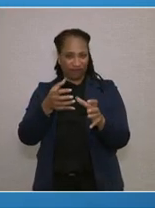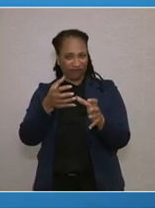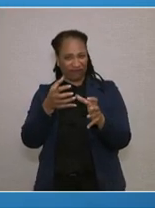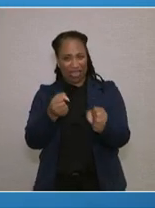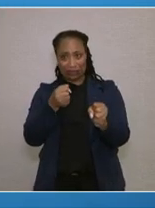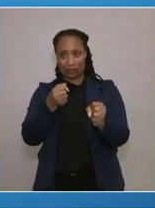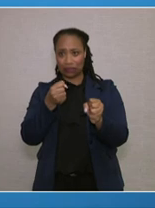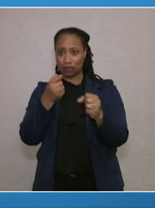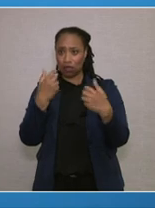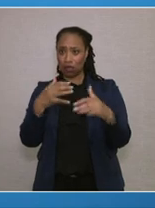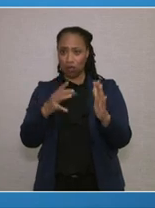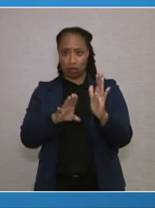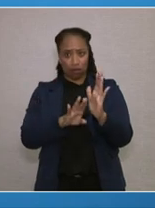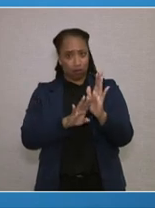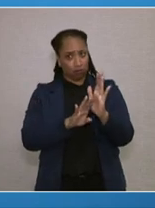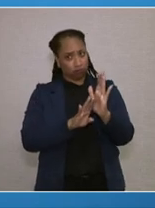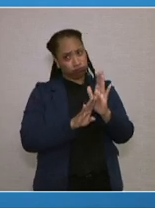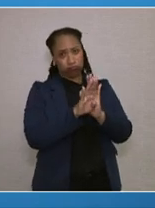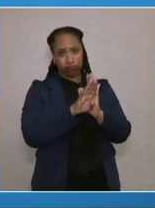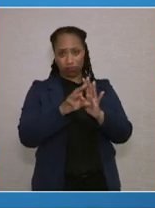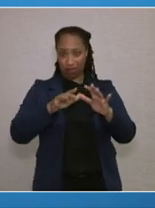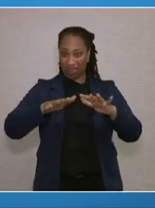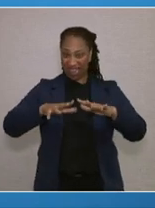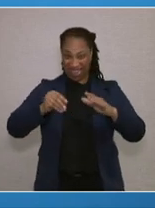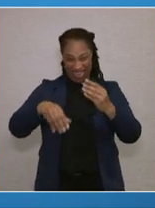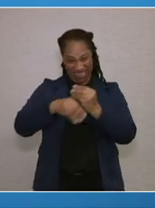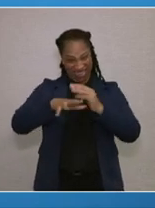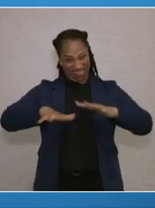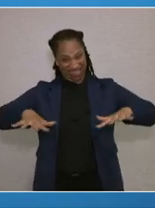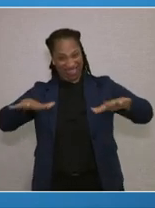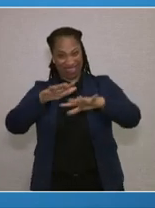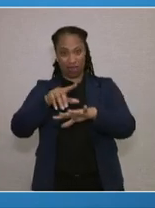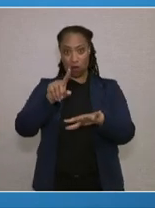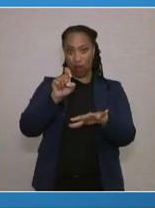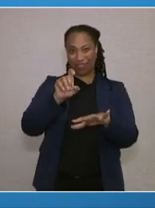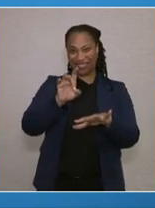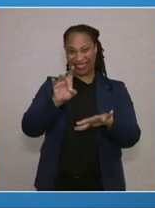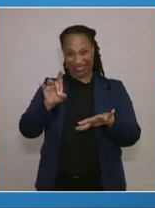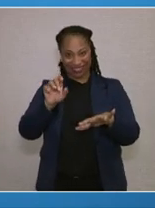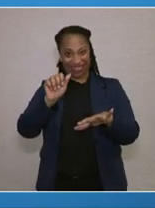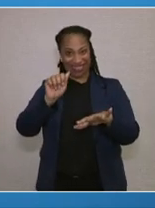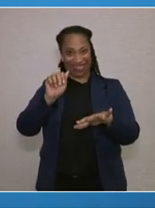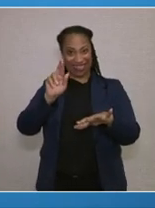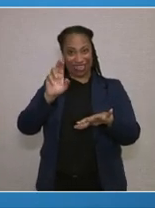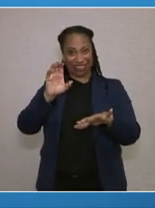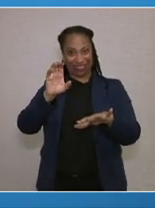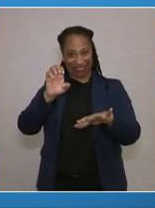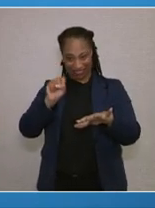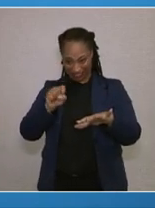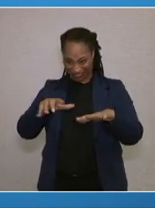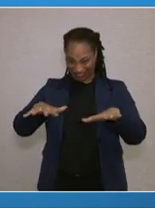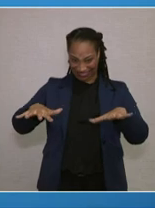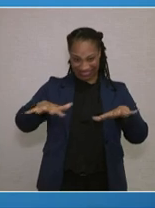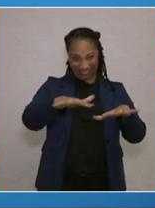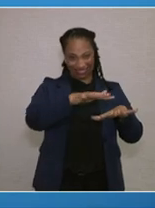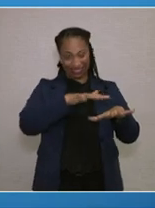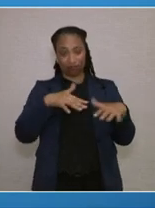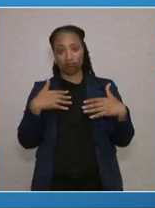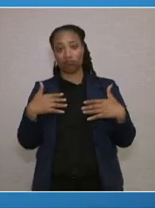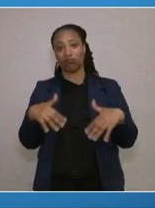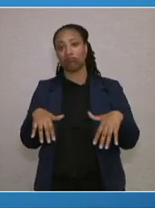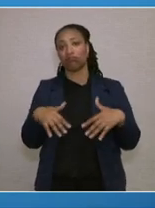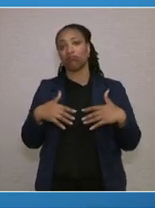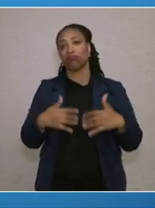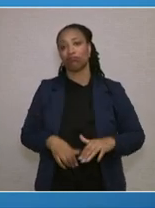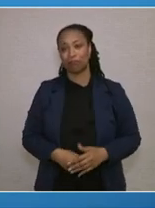at RFK. We will have a stadium with a roof that can be used 12 months out